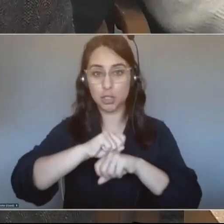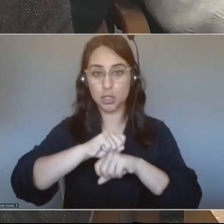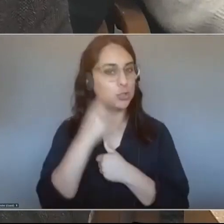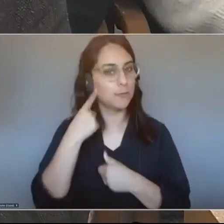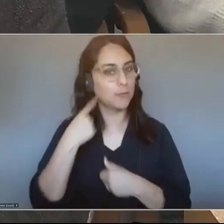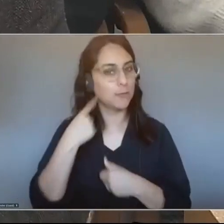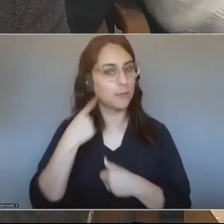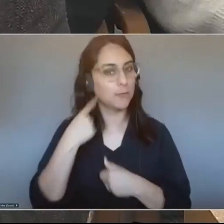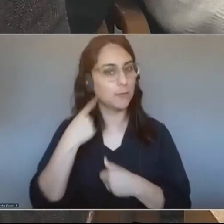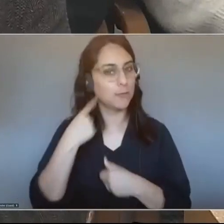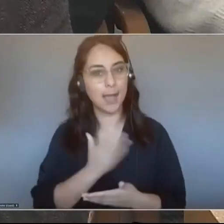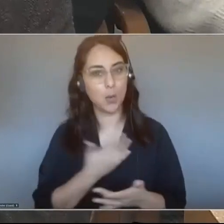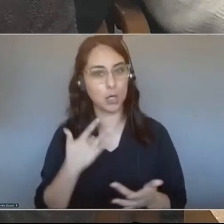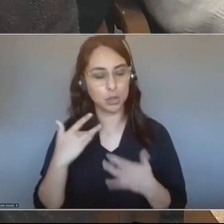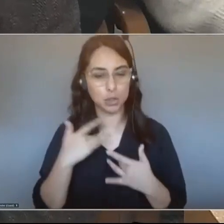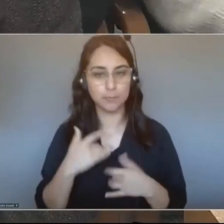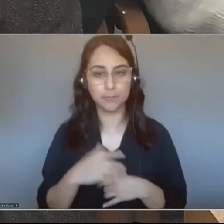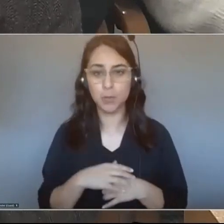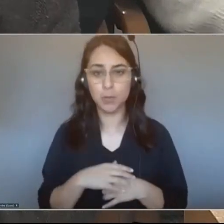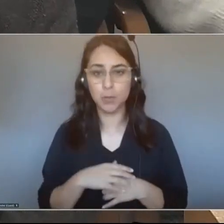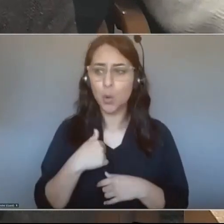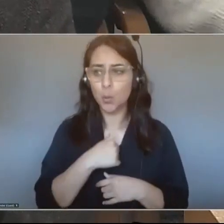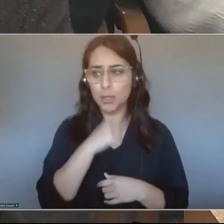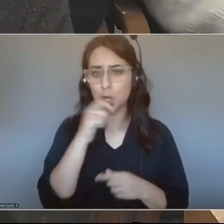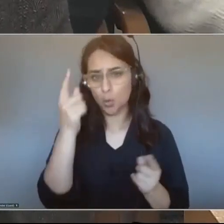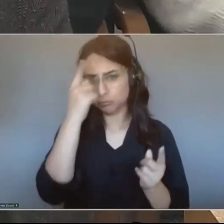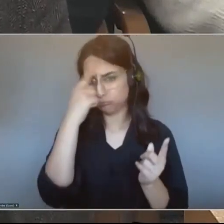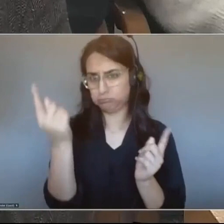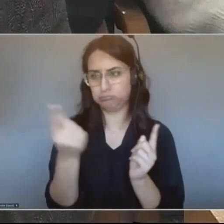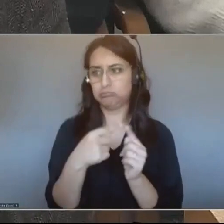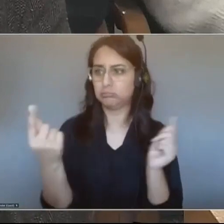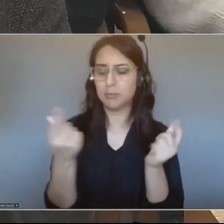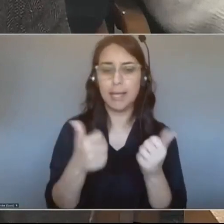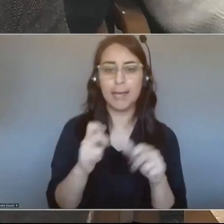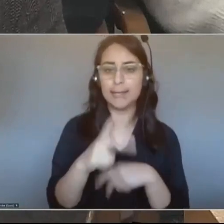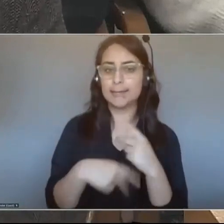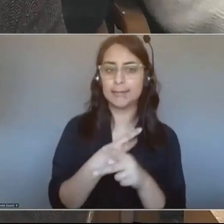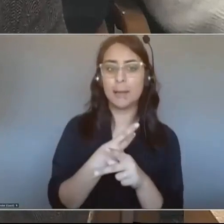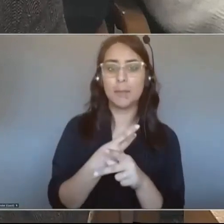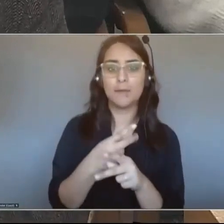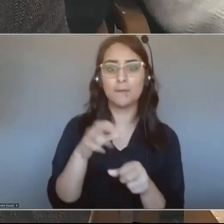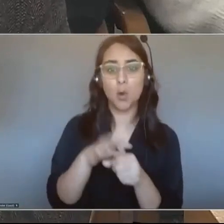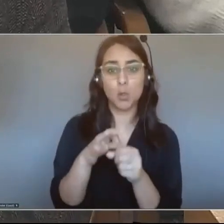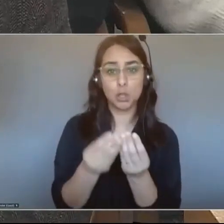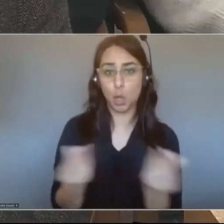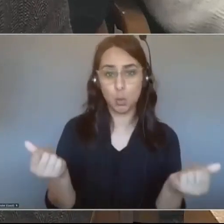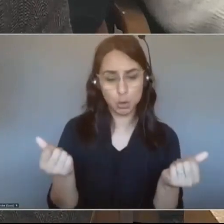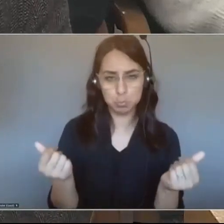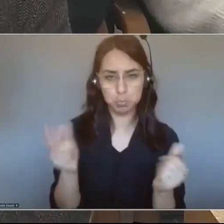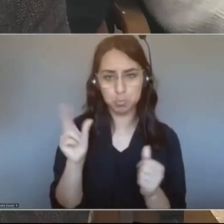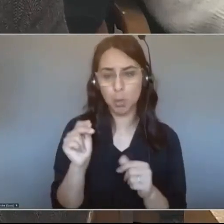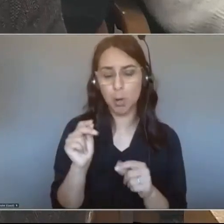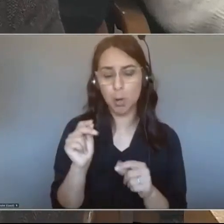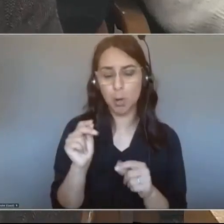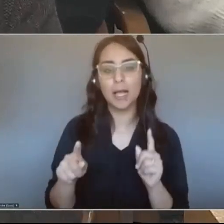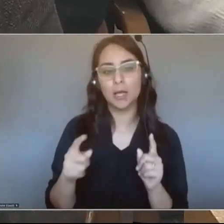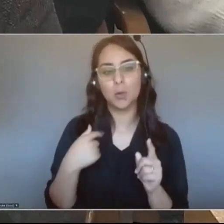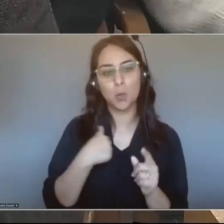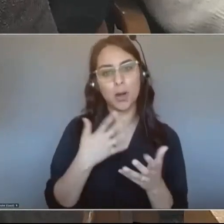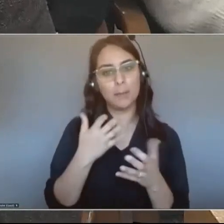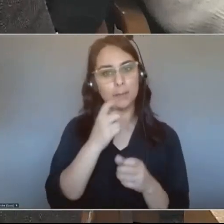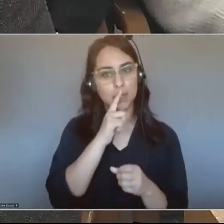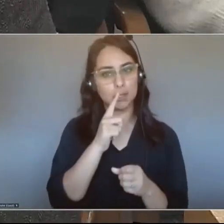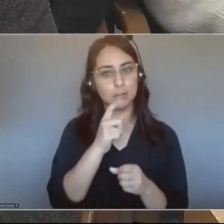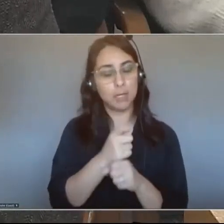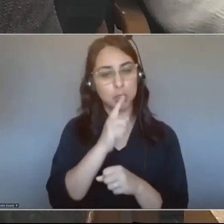concern. We're not opposed to any kind of voting solution, but we want to make sure the infrastructure is in place